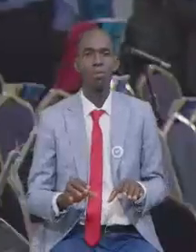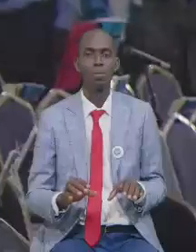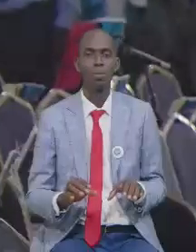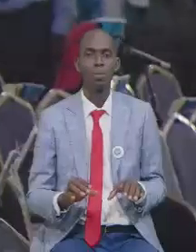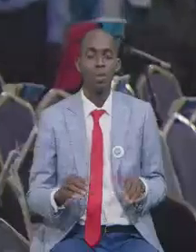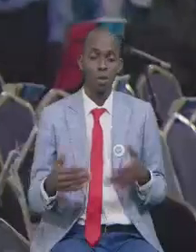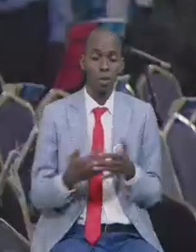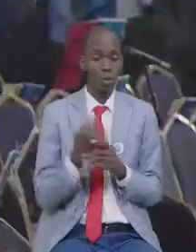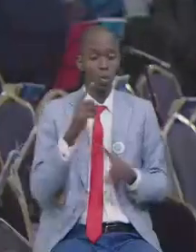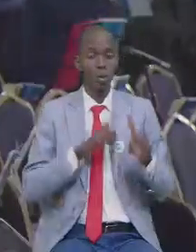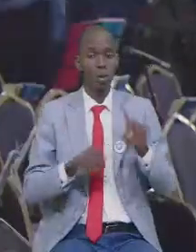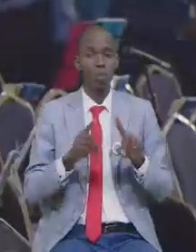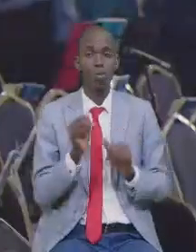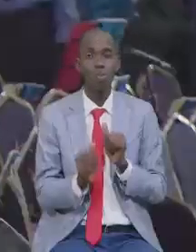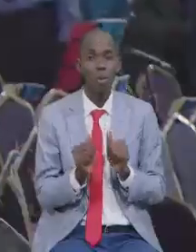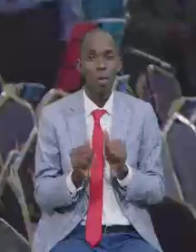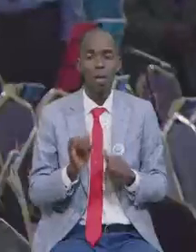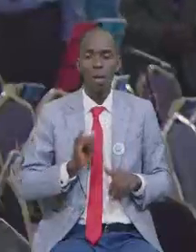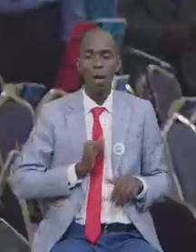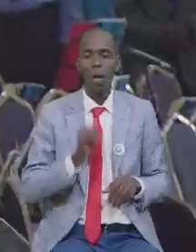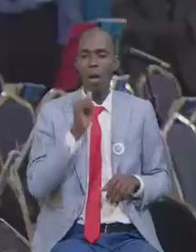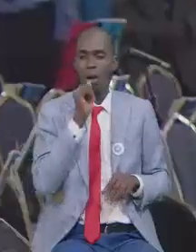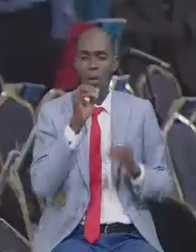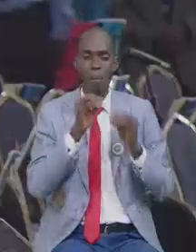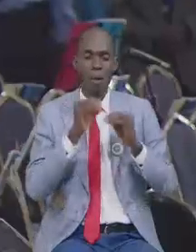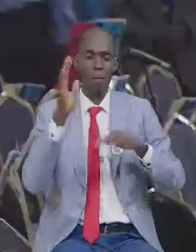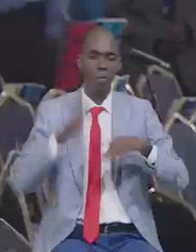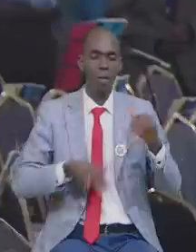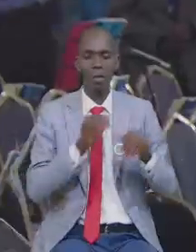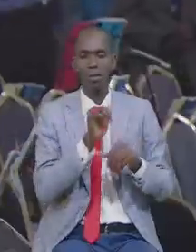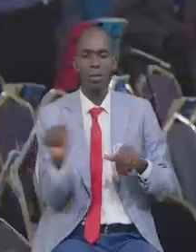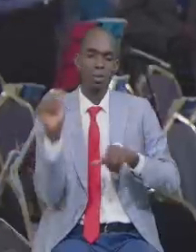New song, I am more than a conqueror.